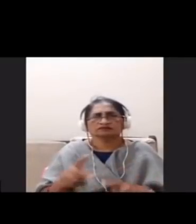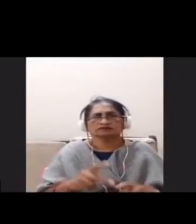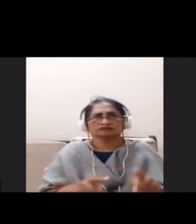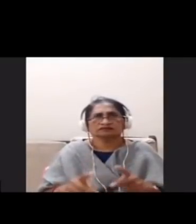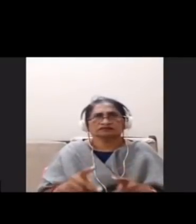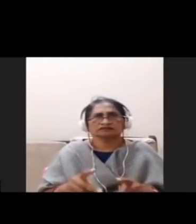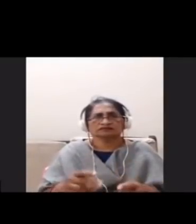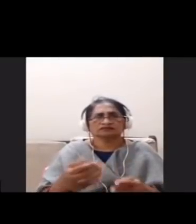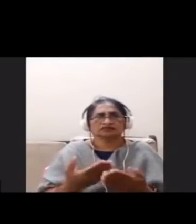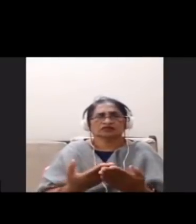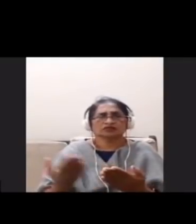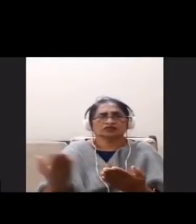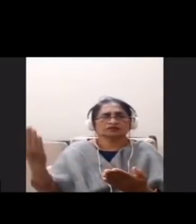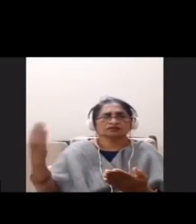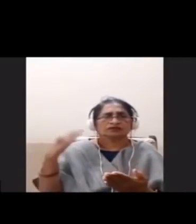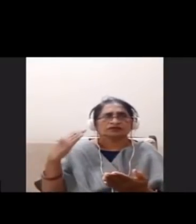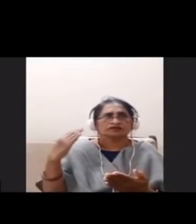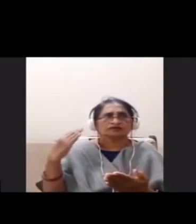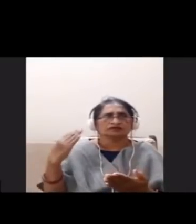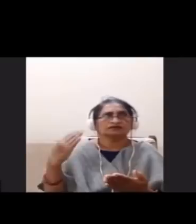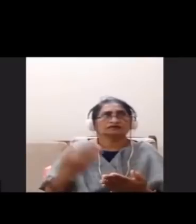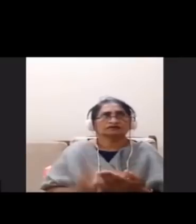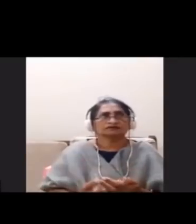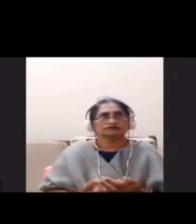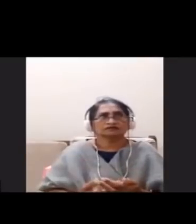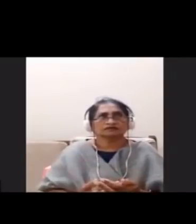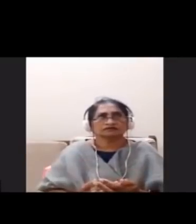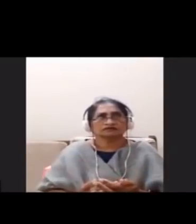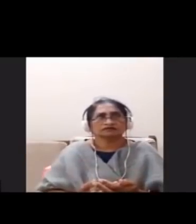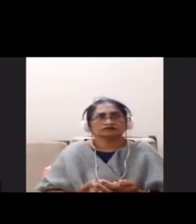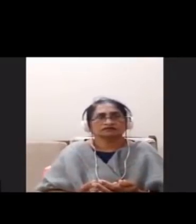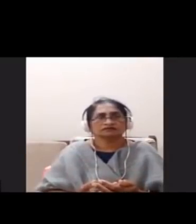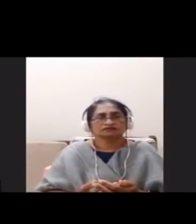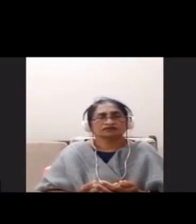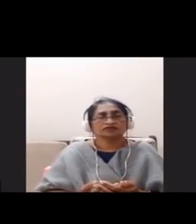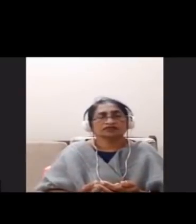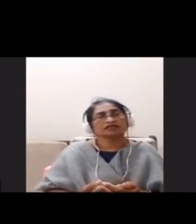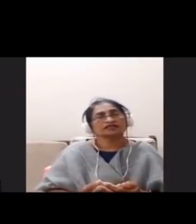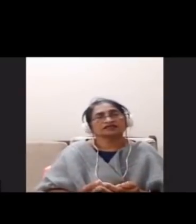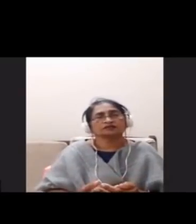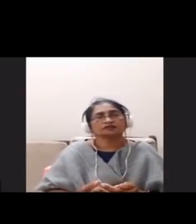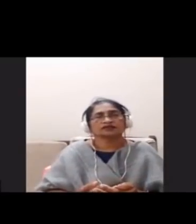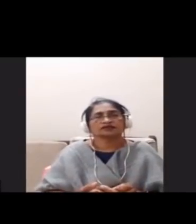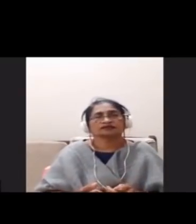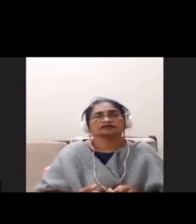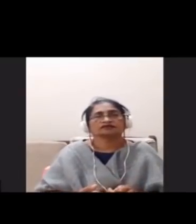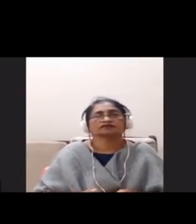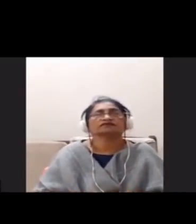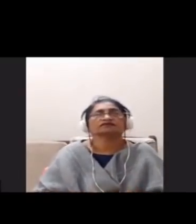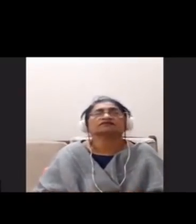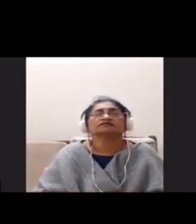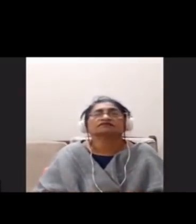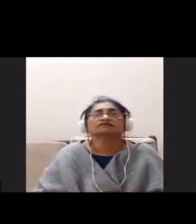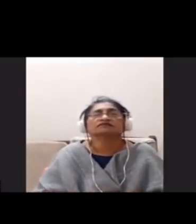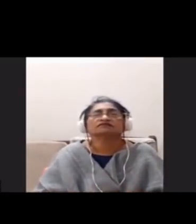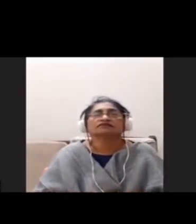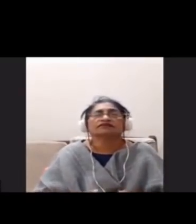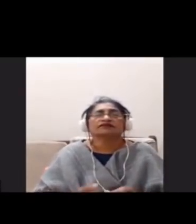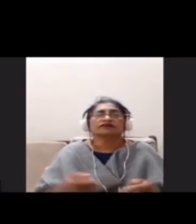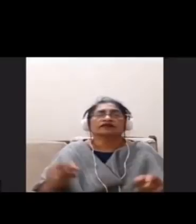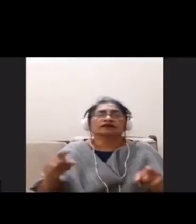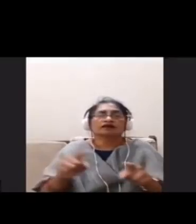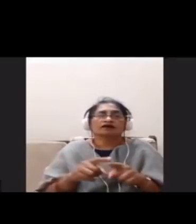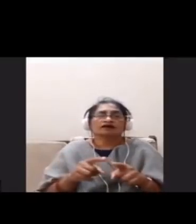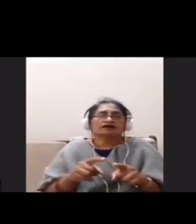behind. Underscores the importance of removing obstacles to protection and protection of the